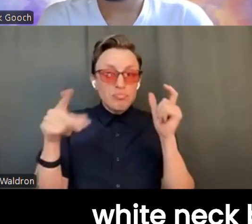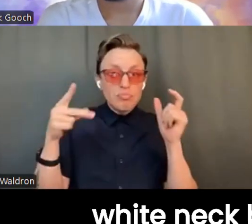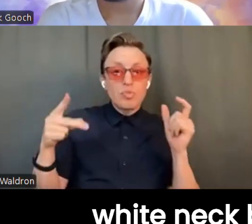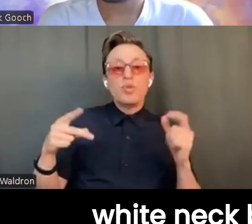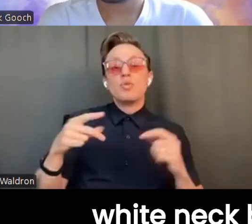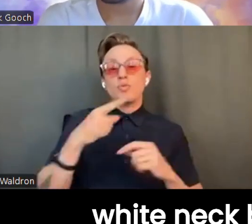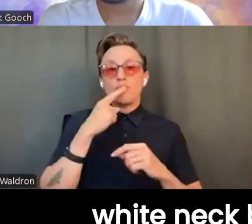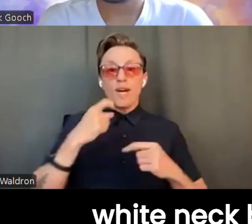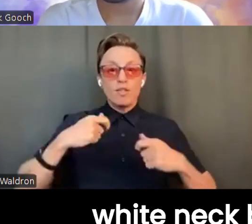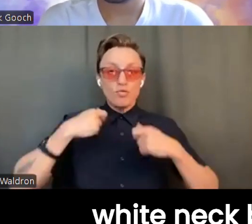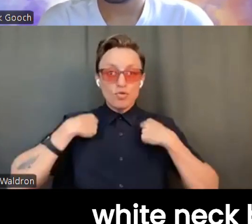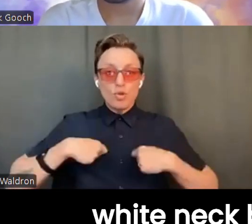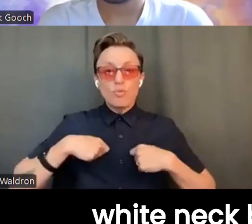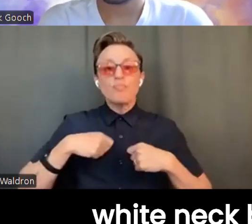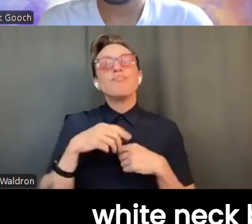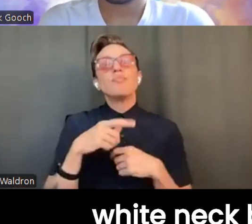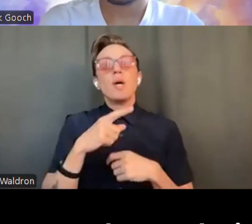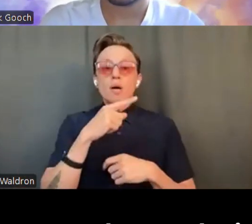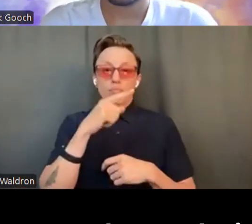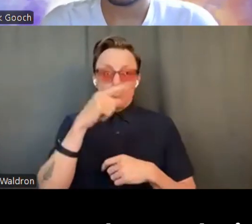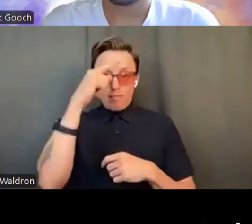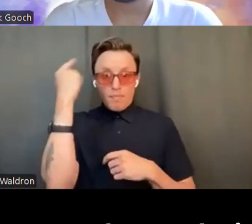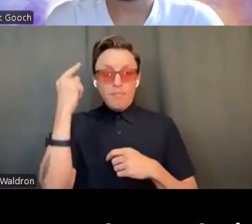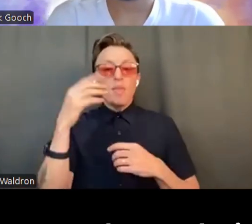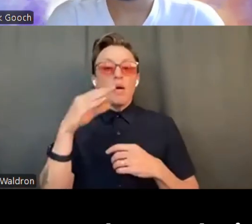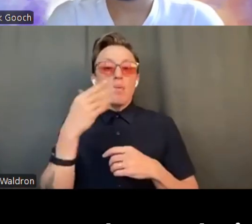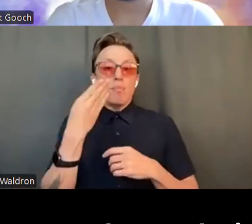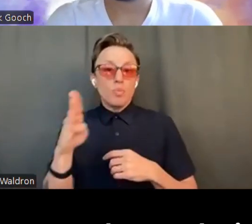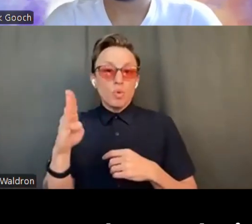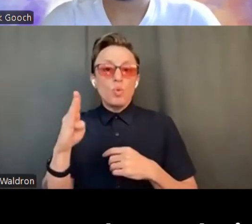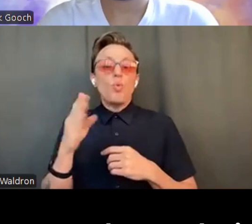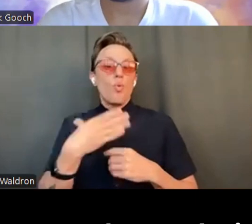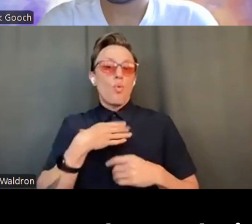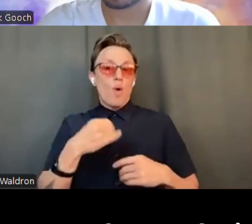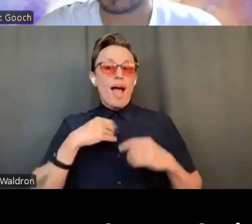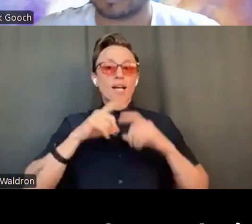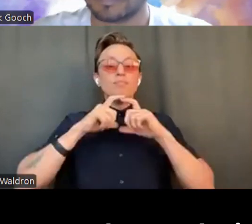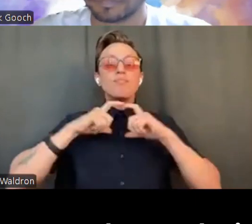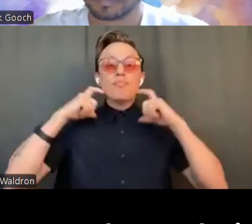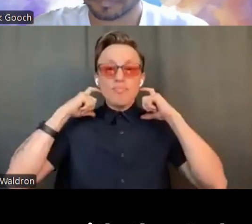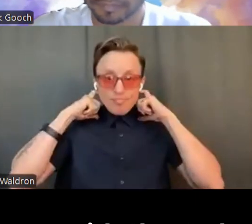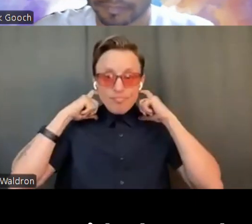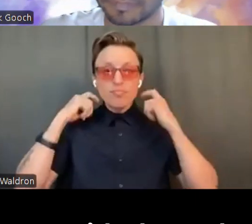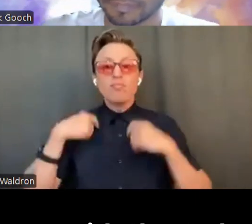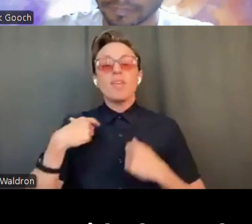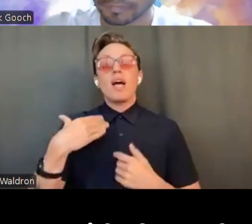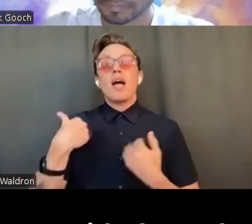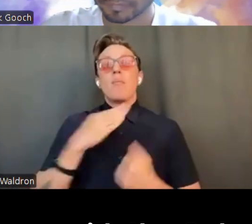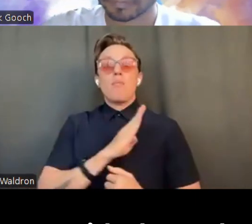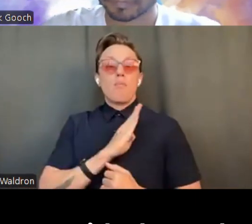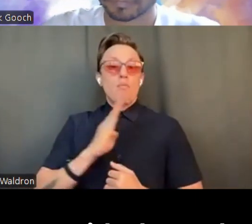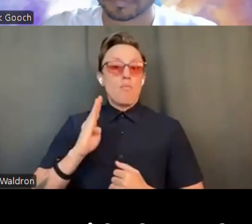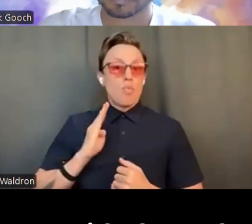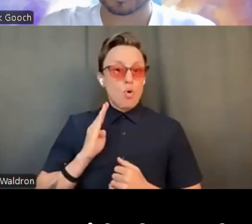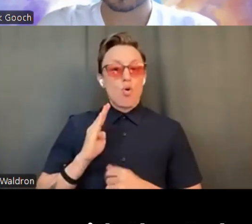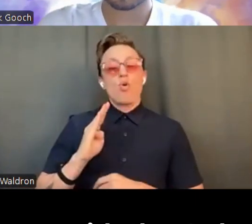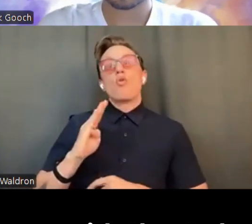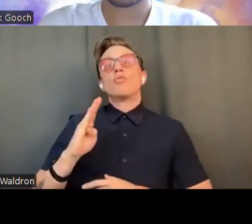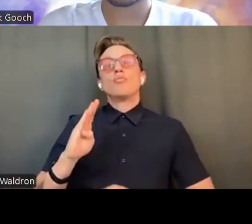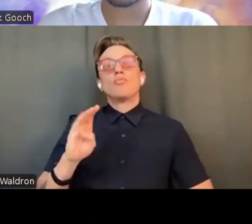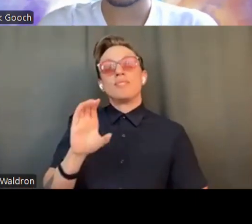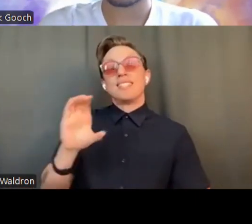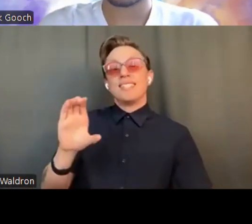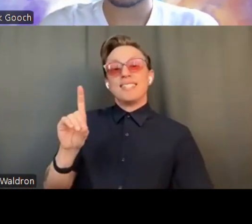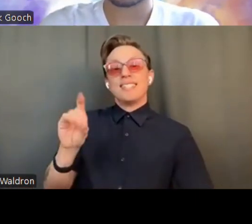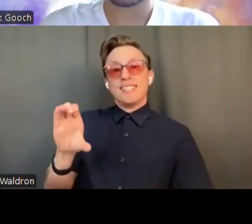neck brace with a shaved head with brown hair. I've been a board member with the Colorado Cross Disability